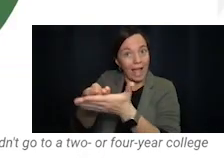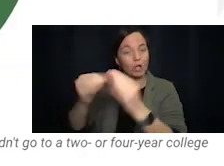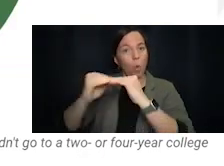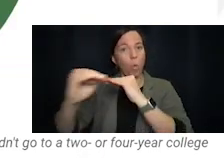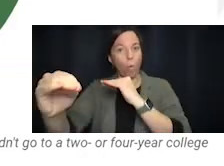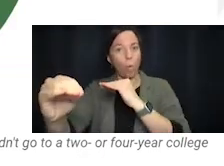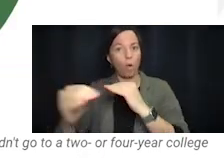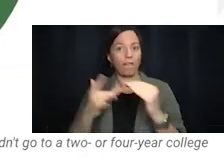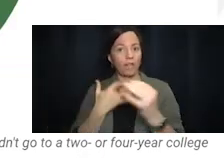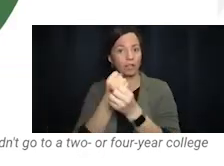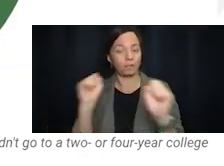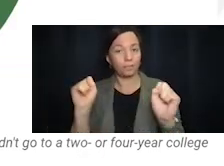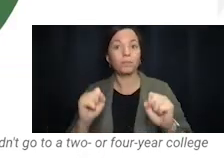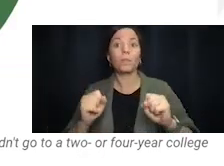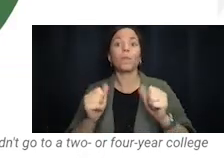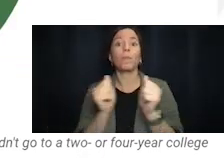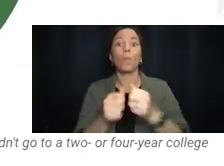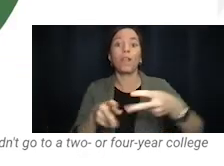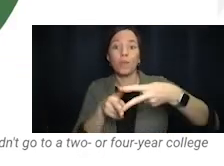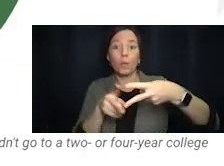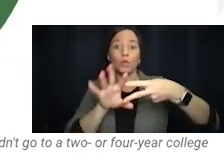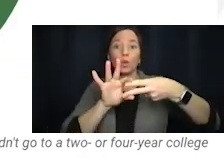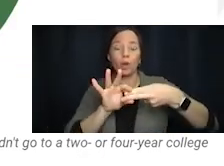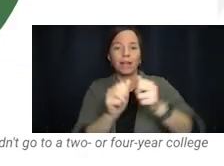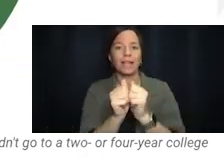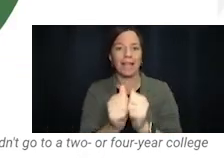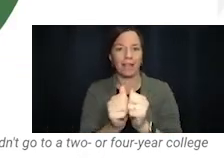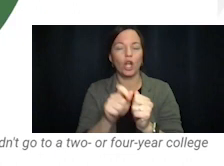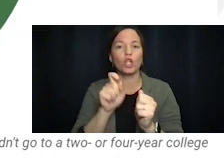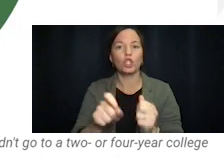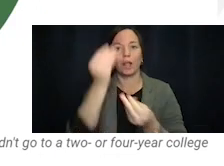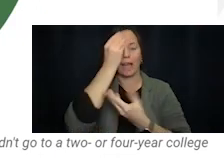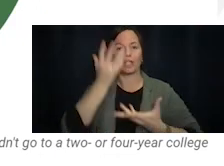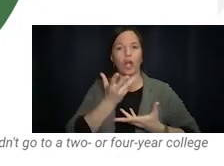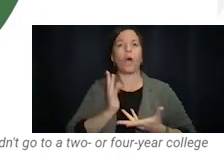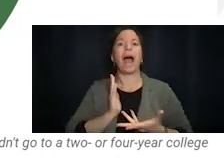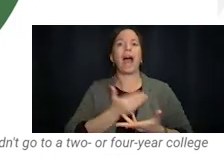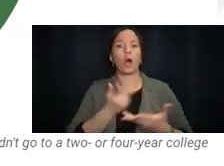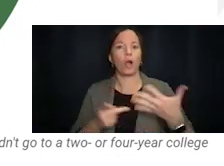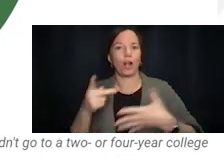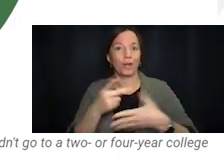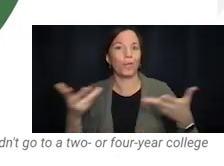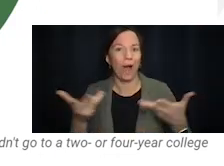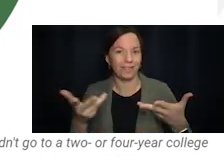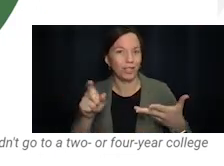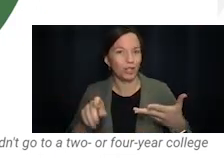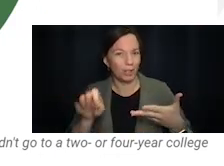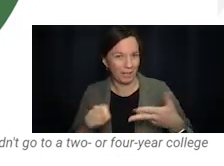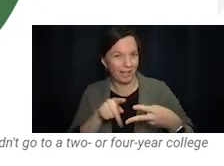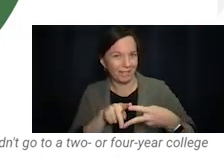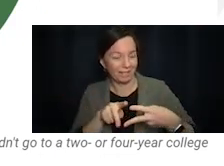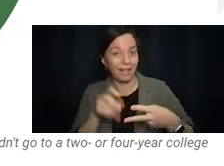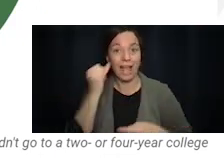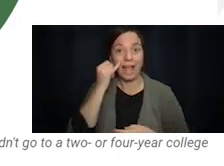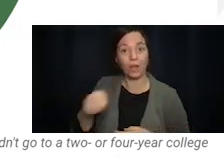those two things together, it should be a message to us about what our priorities should be. If these students are going to